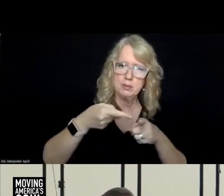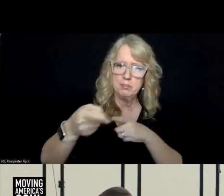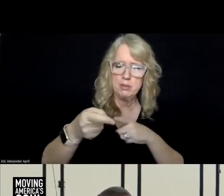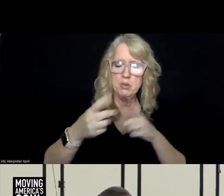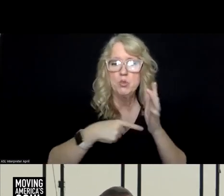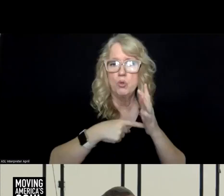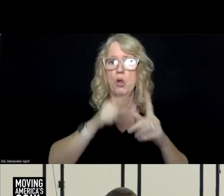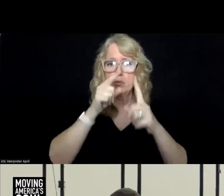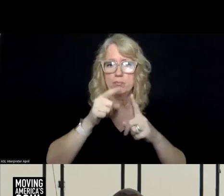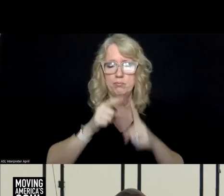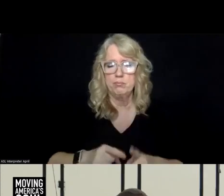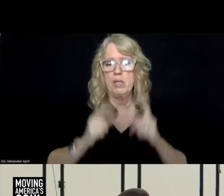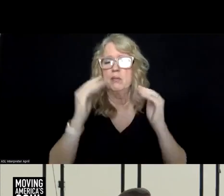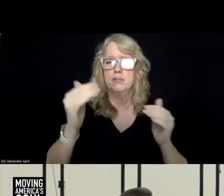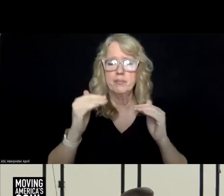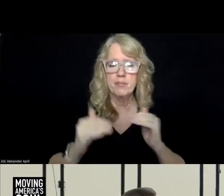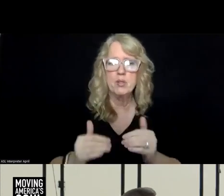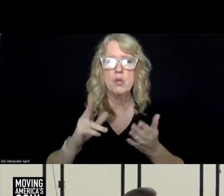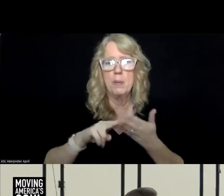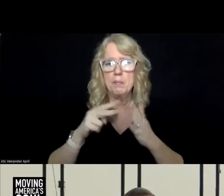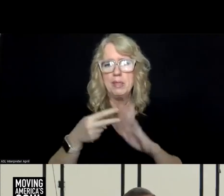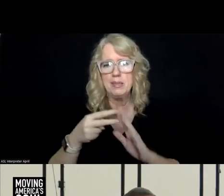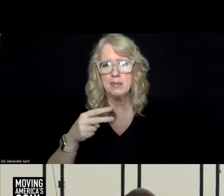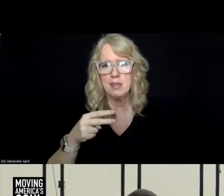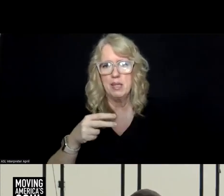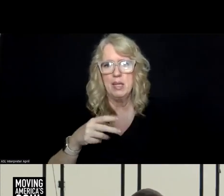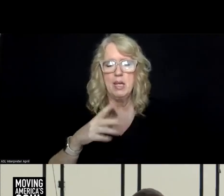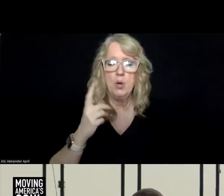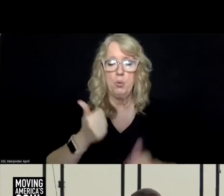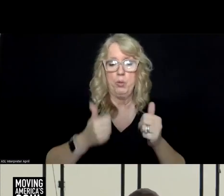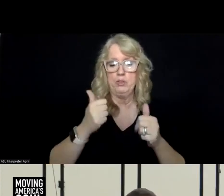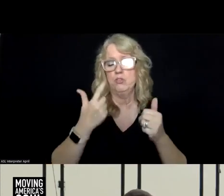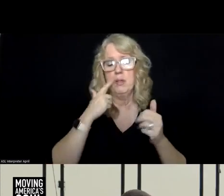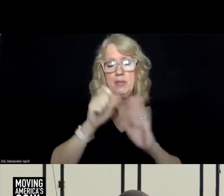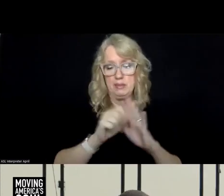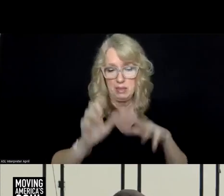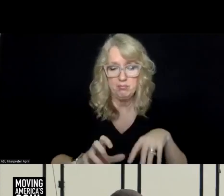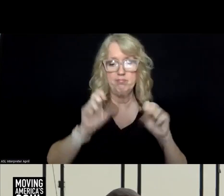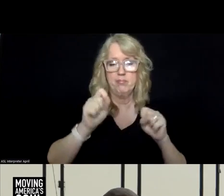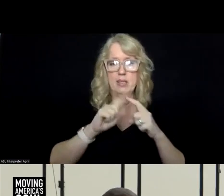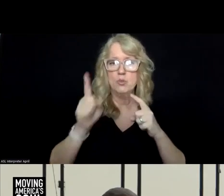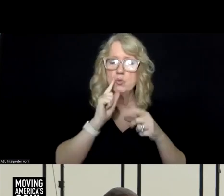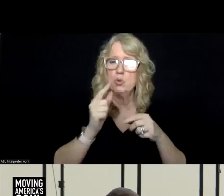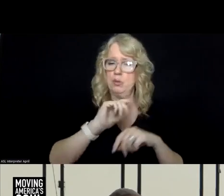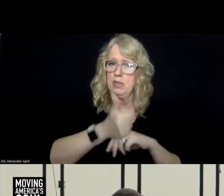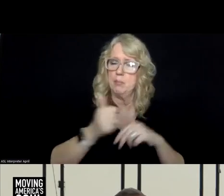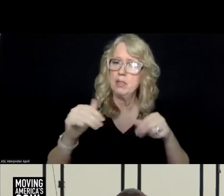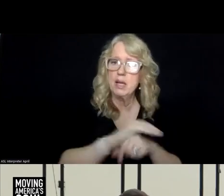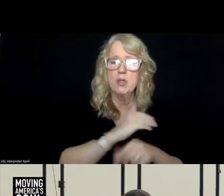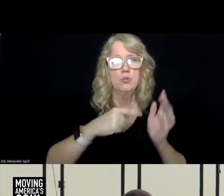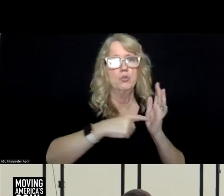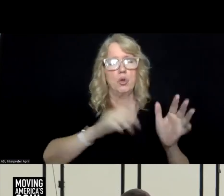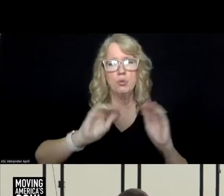outlining these steps that states must take to establish this coverage, it provides a